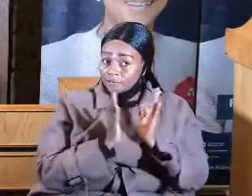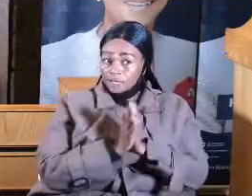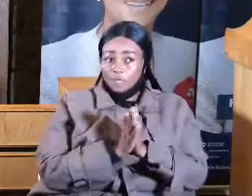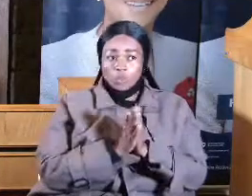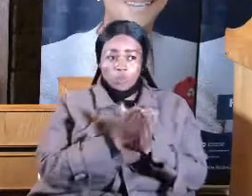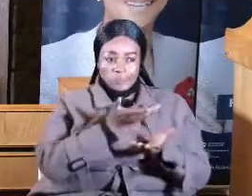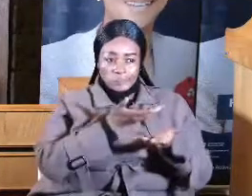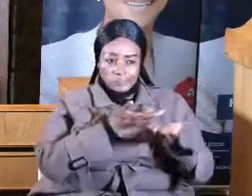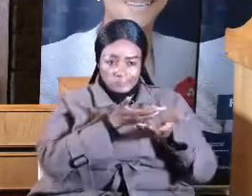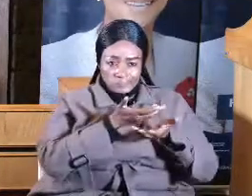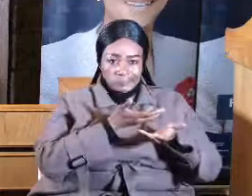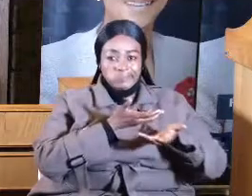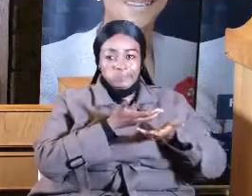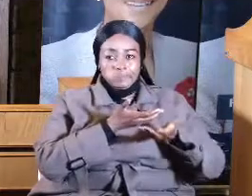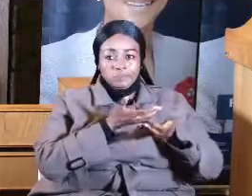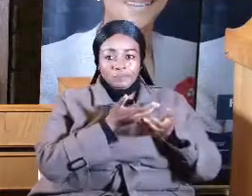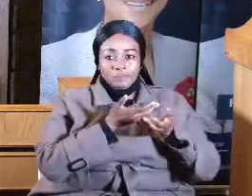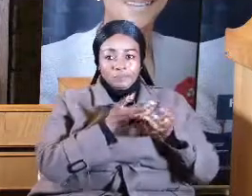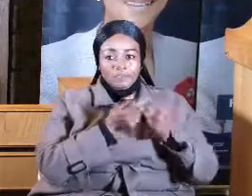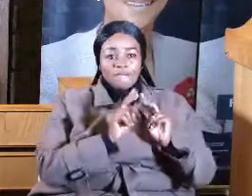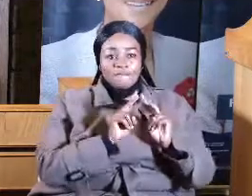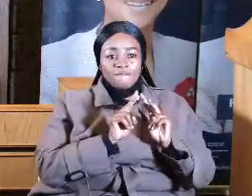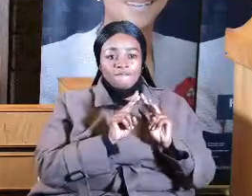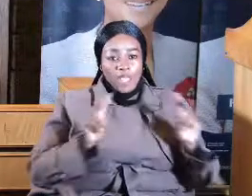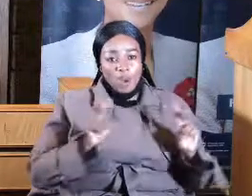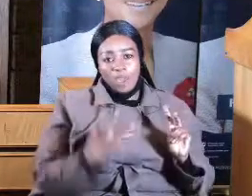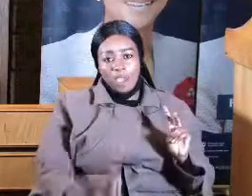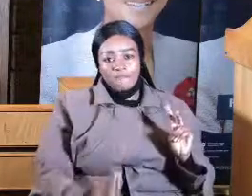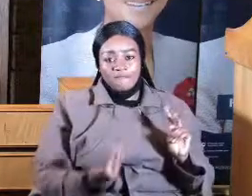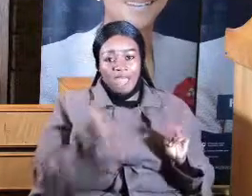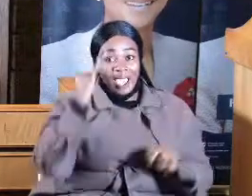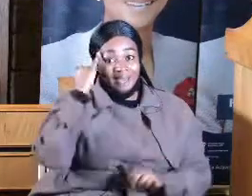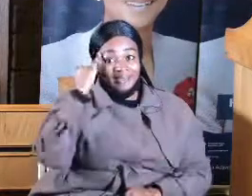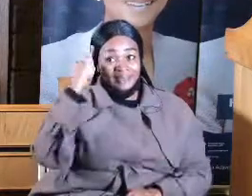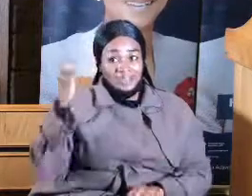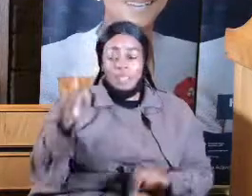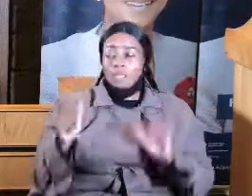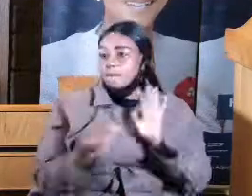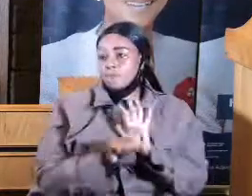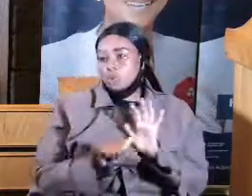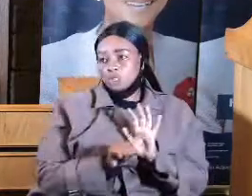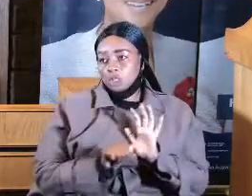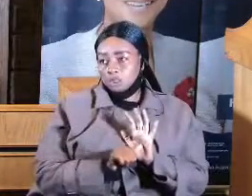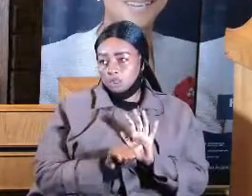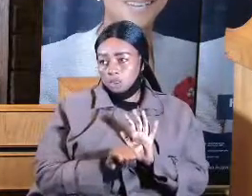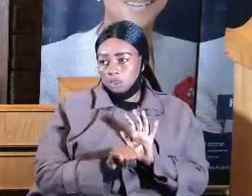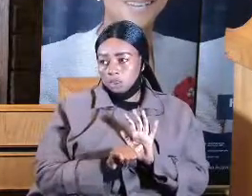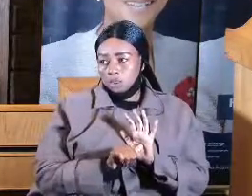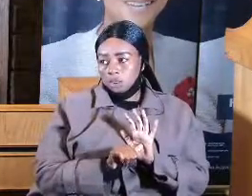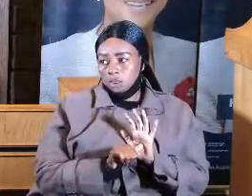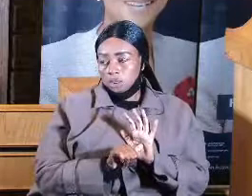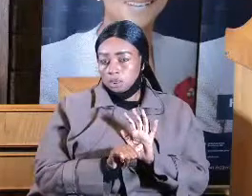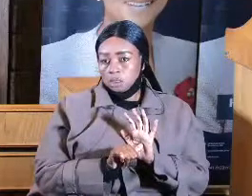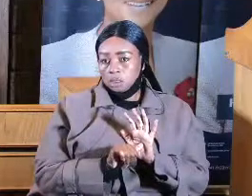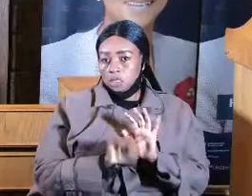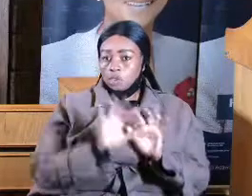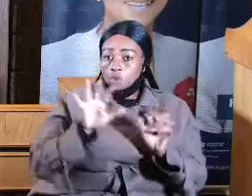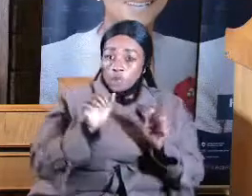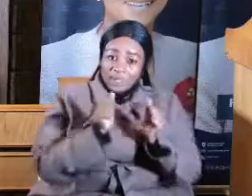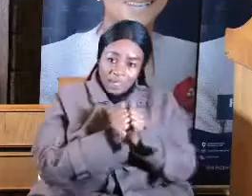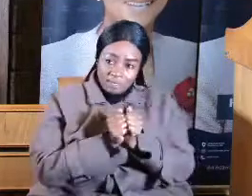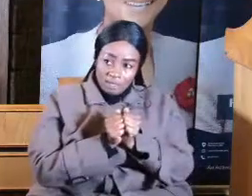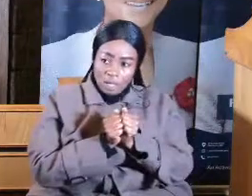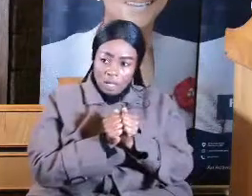say is valued. Every idea means something. Together, we